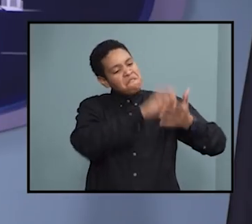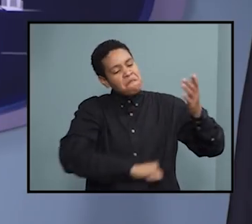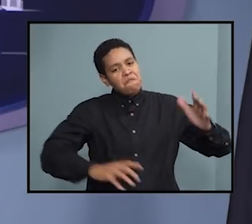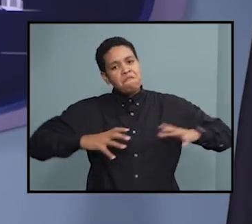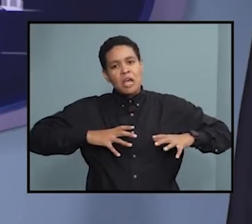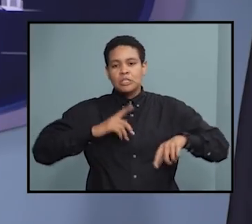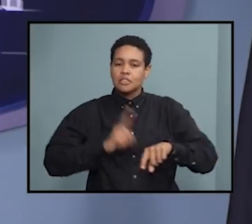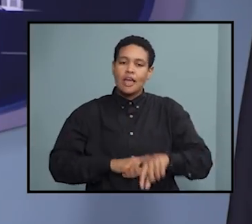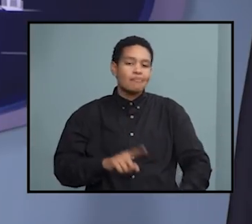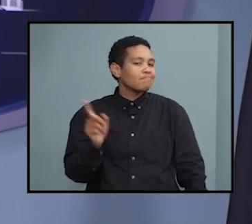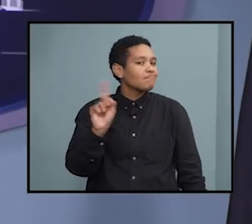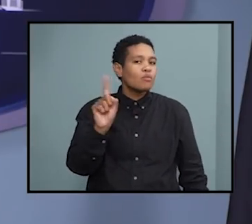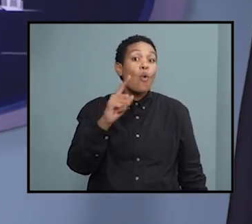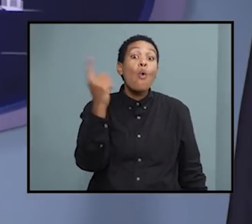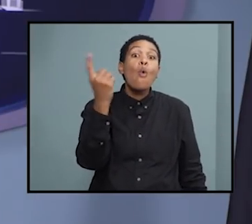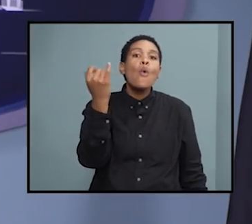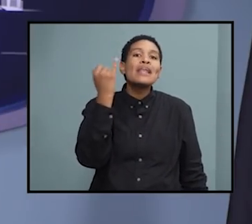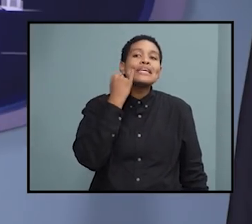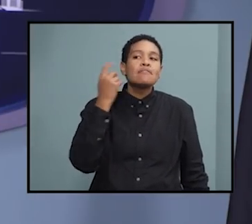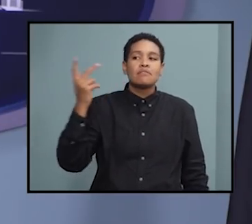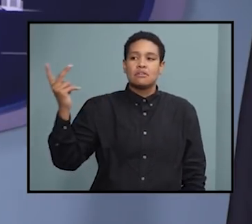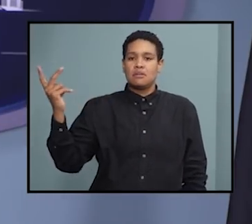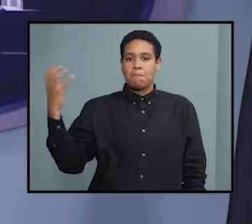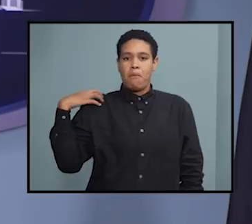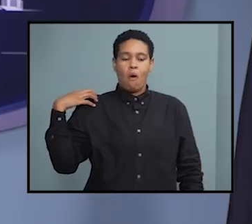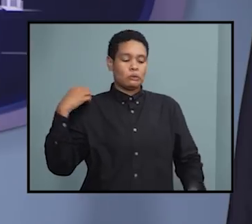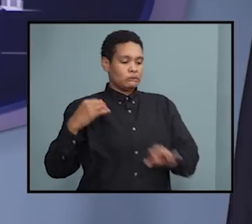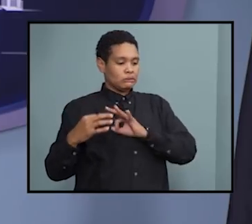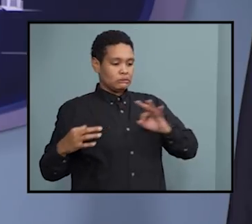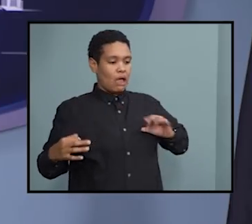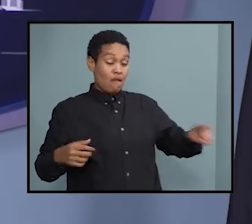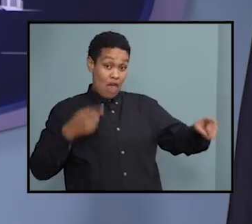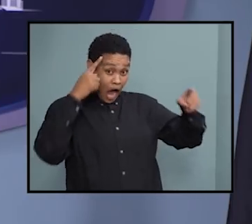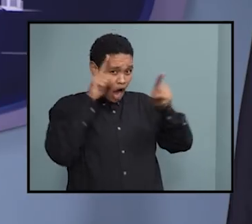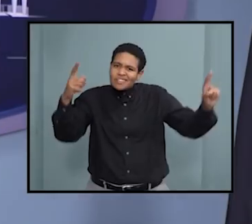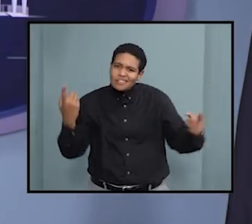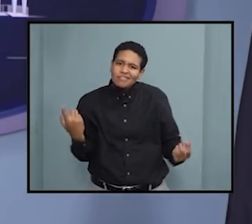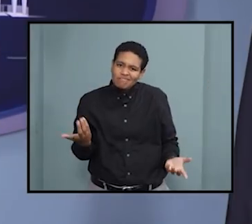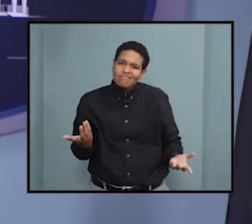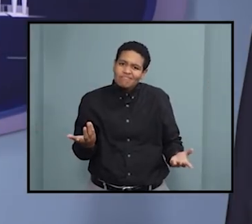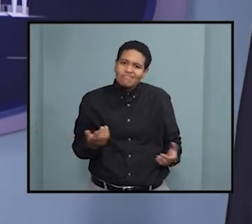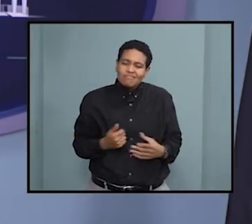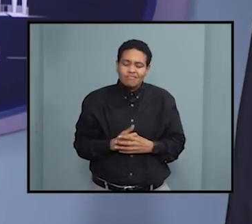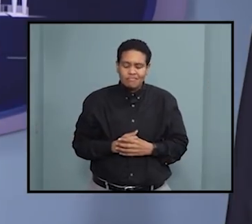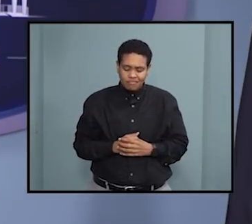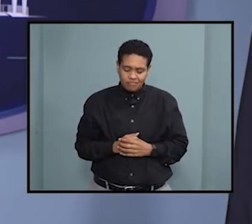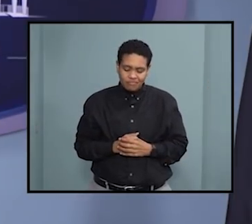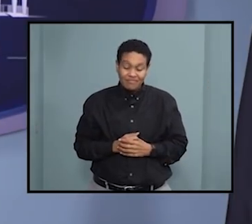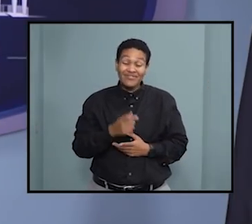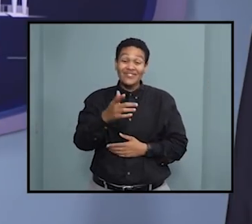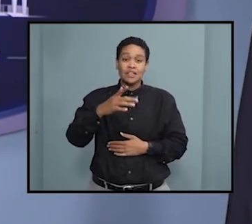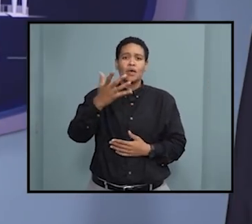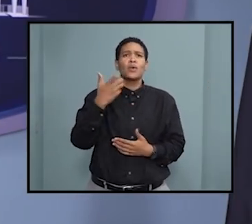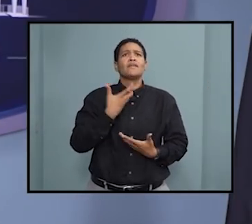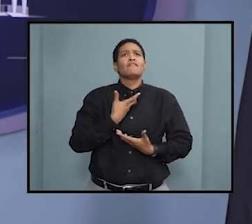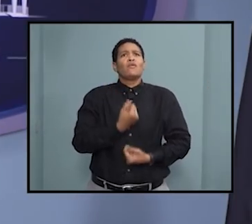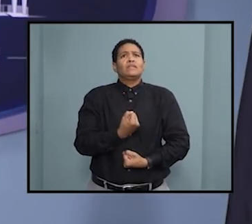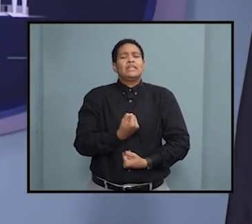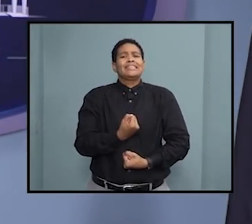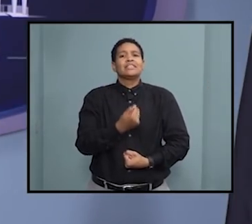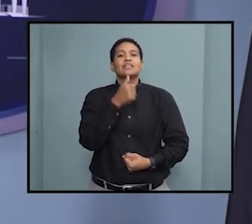employee unless otherwise agreed between employer and employee. I want you to have confidence as